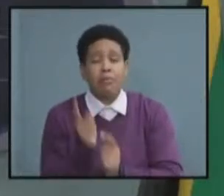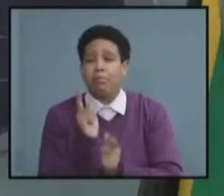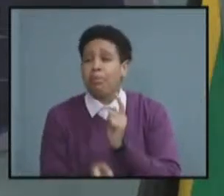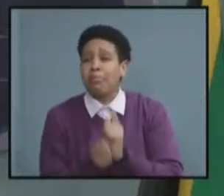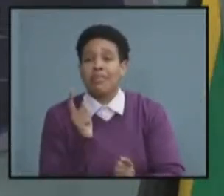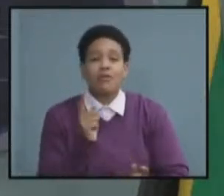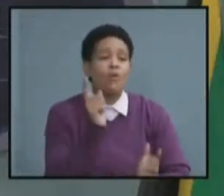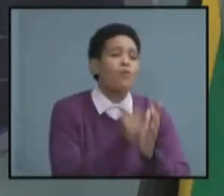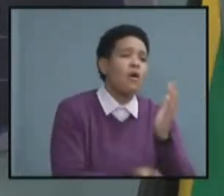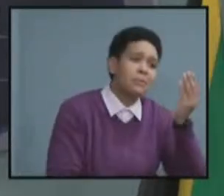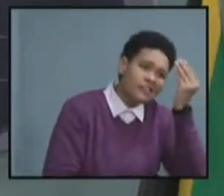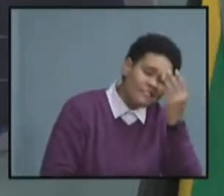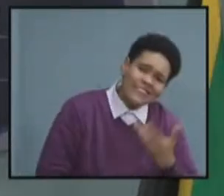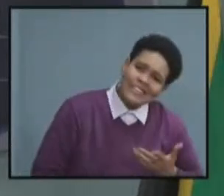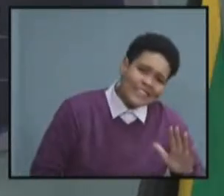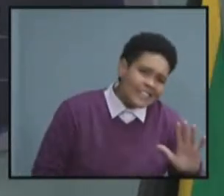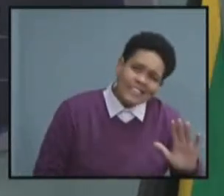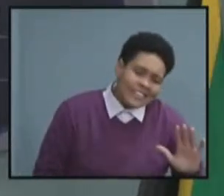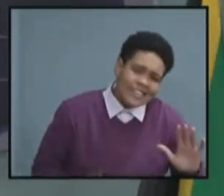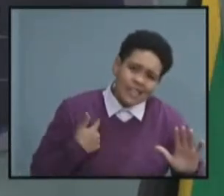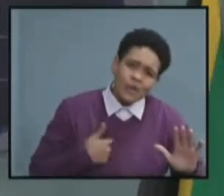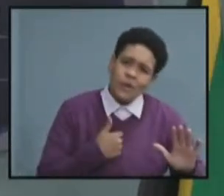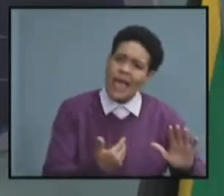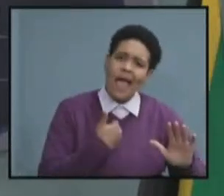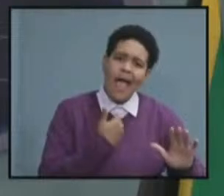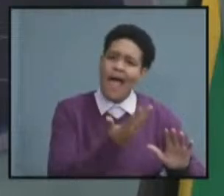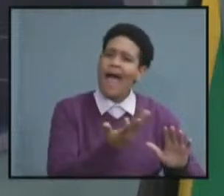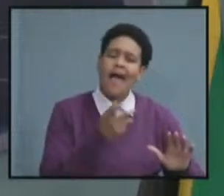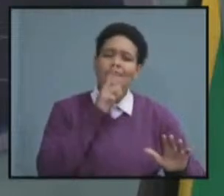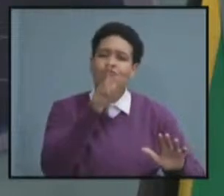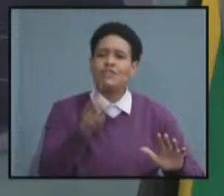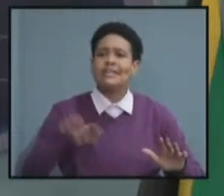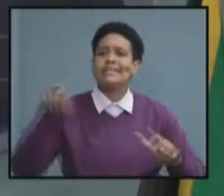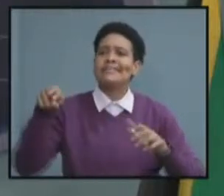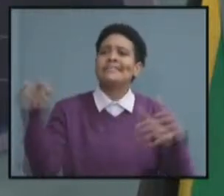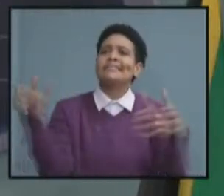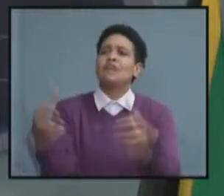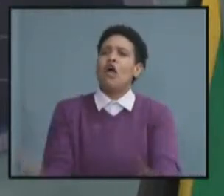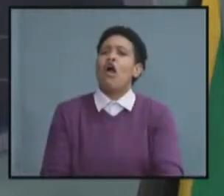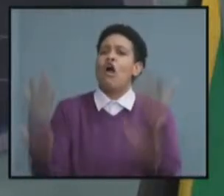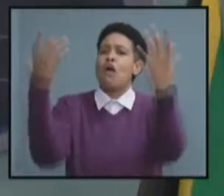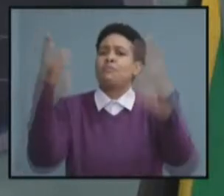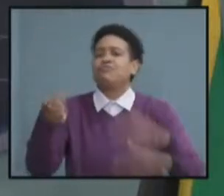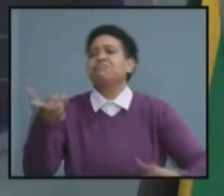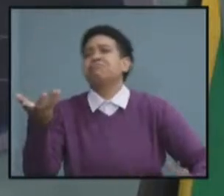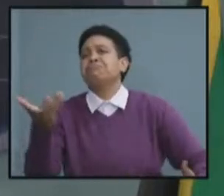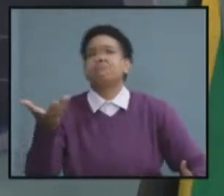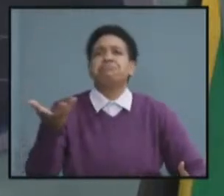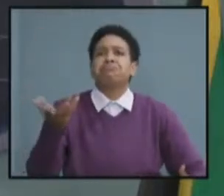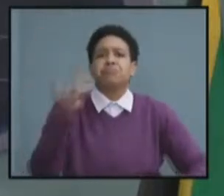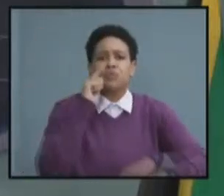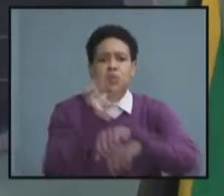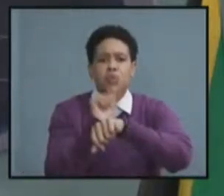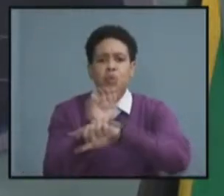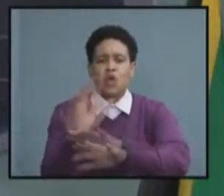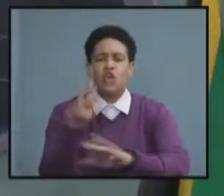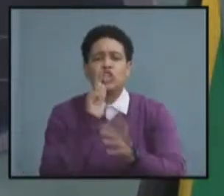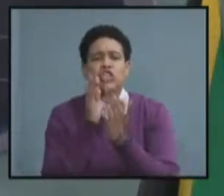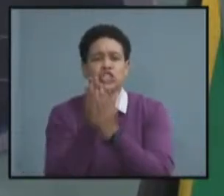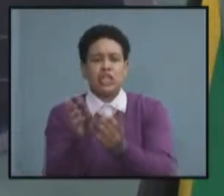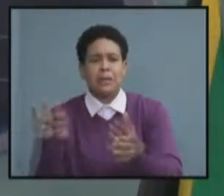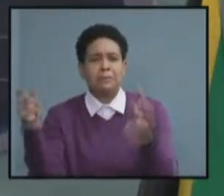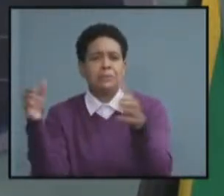1 minute you're told we have X number of workers on the